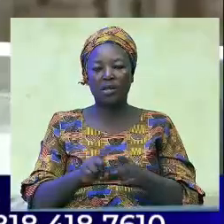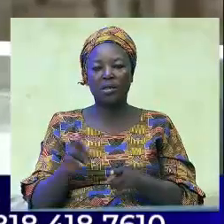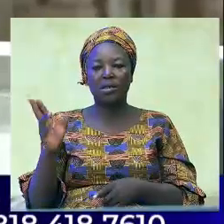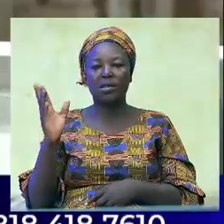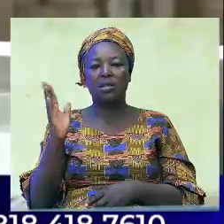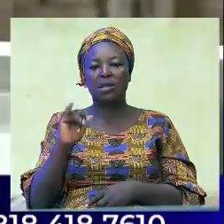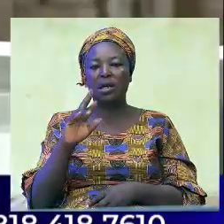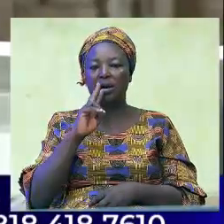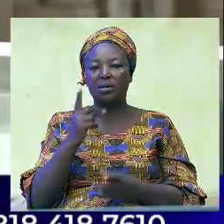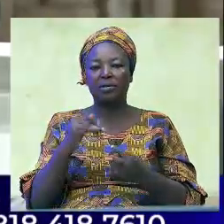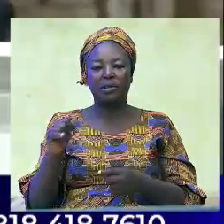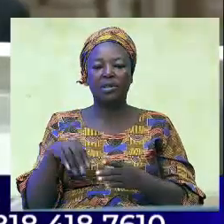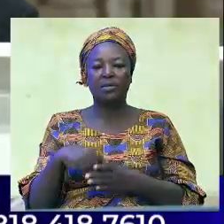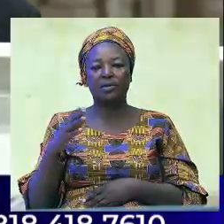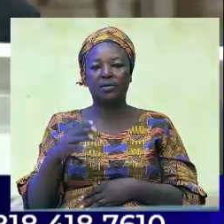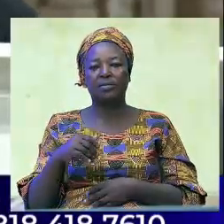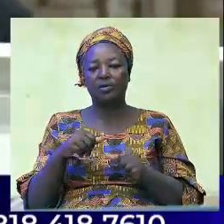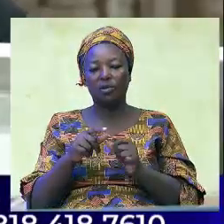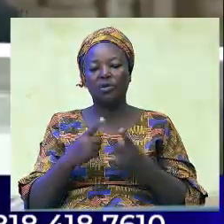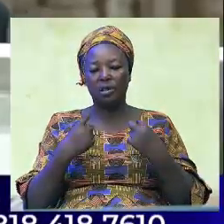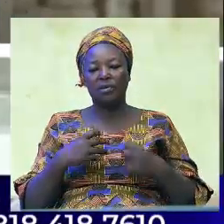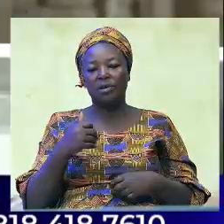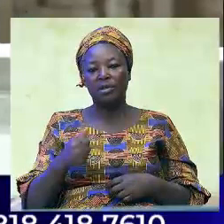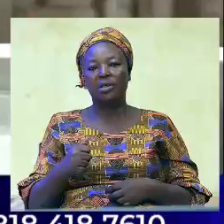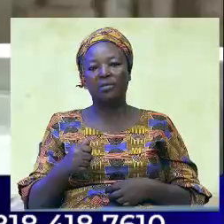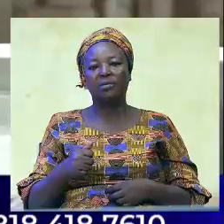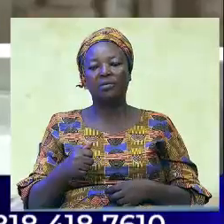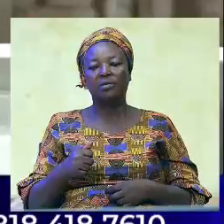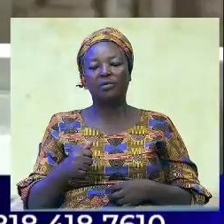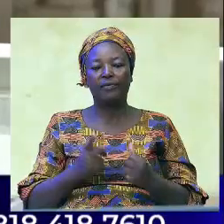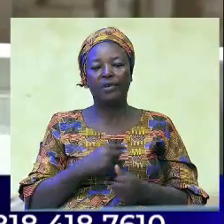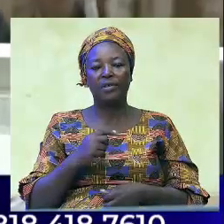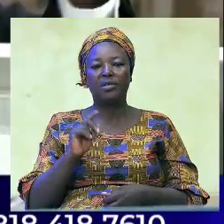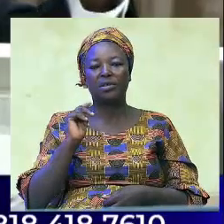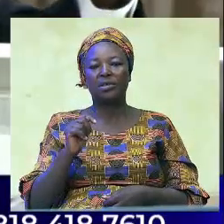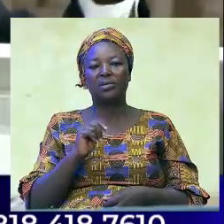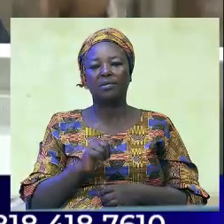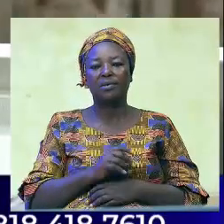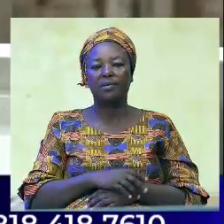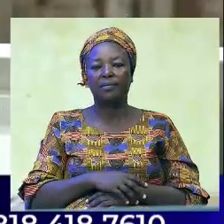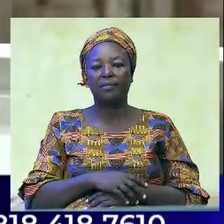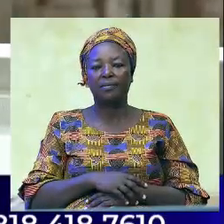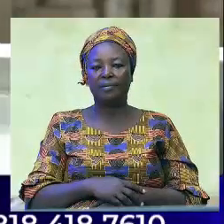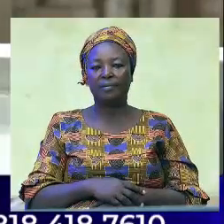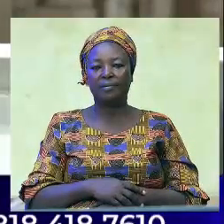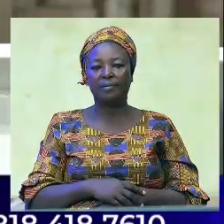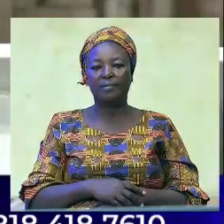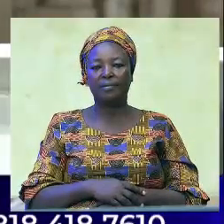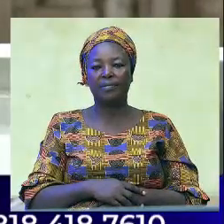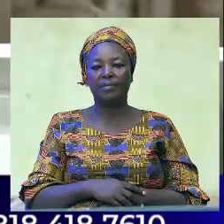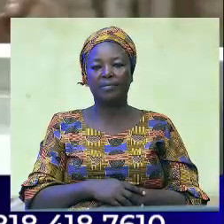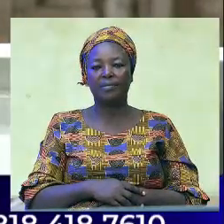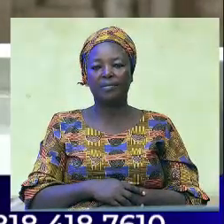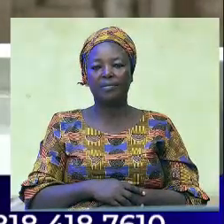Amen. As they are coming out, keep checking yourself. Let's take the first testimony.